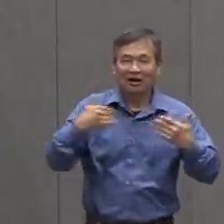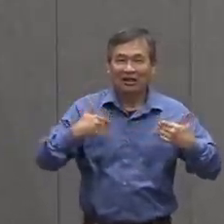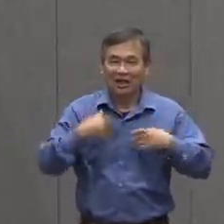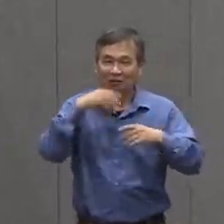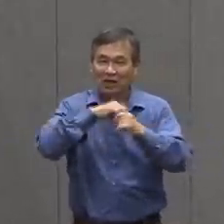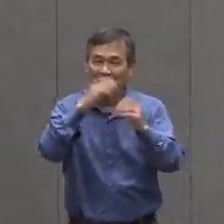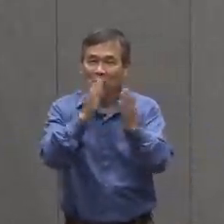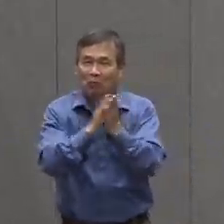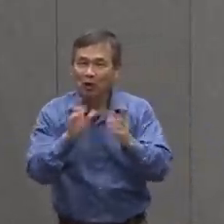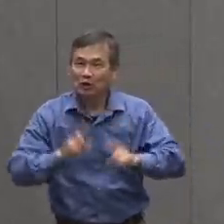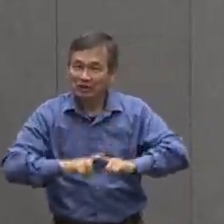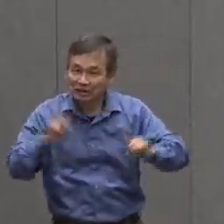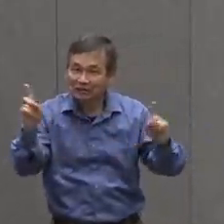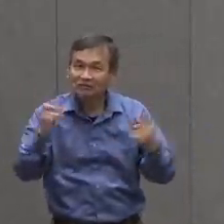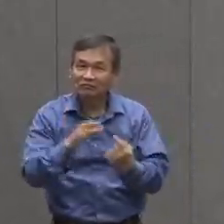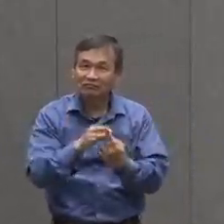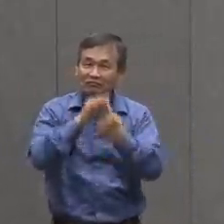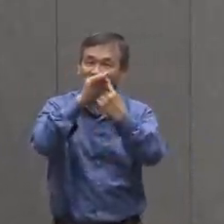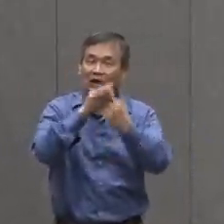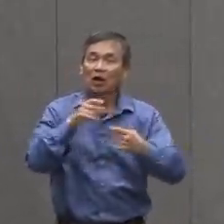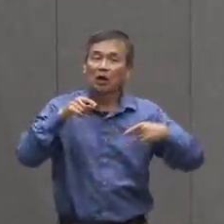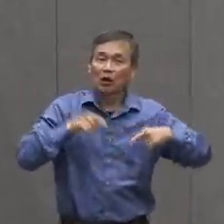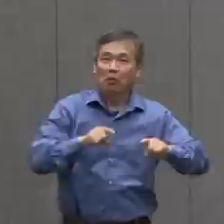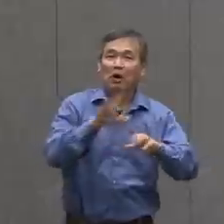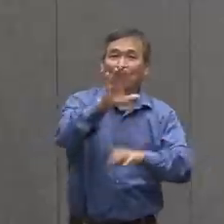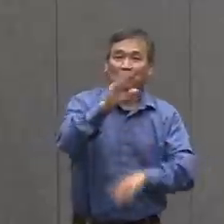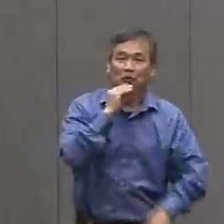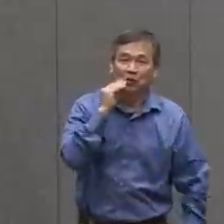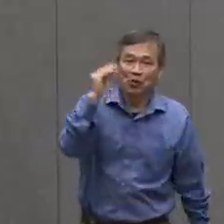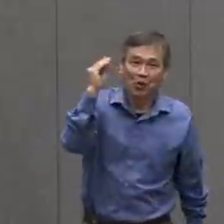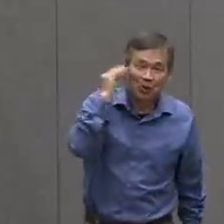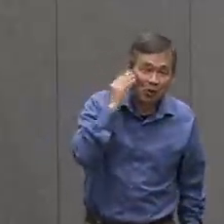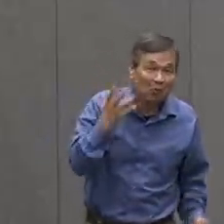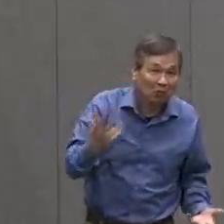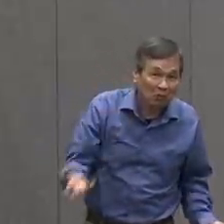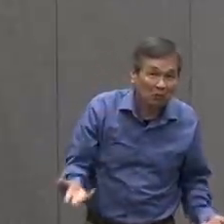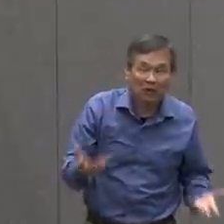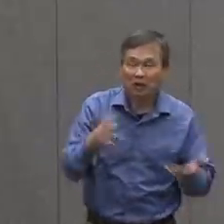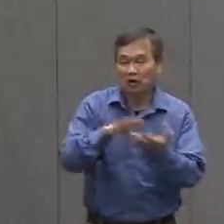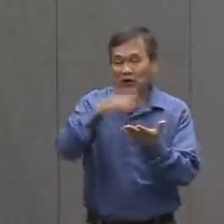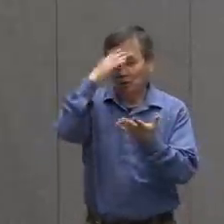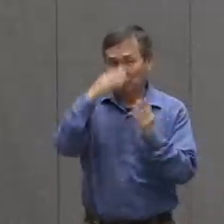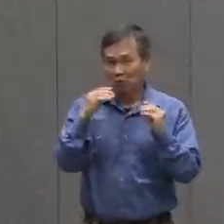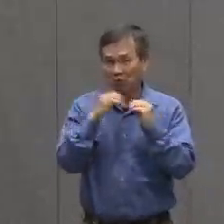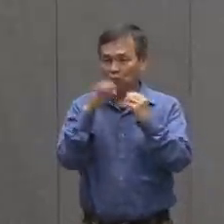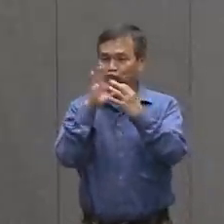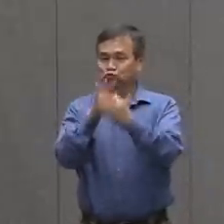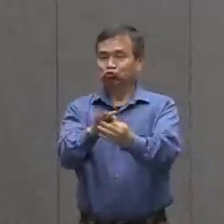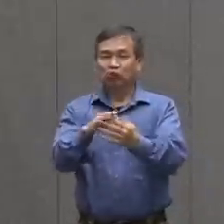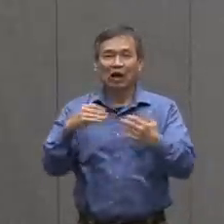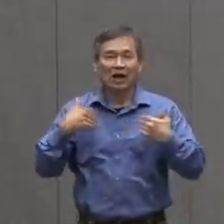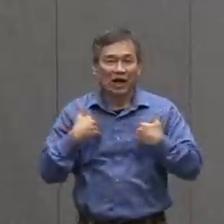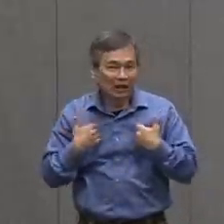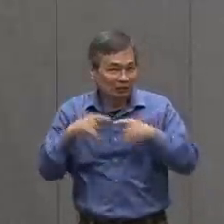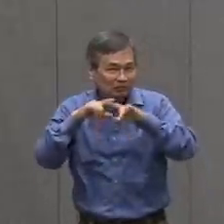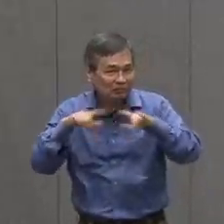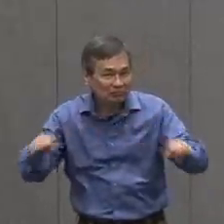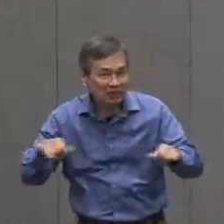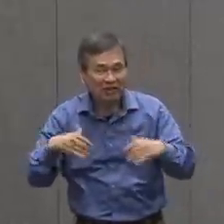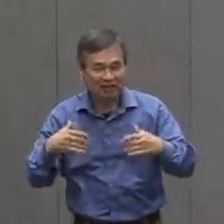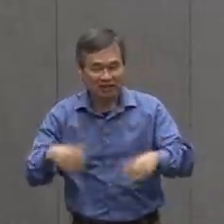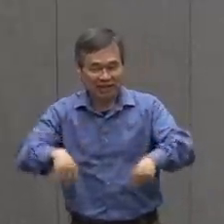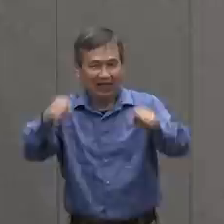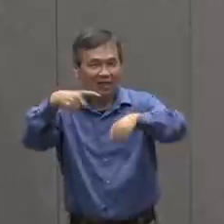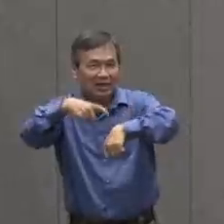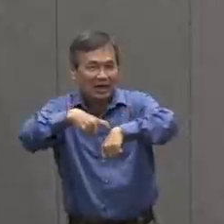and unique. Maybe while you're at home, you want to find out some other things about animals and spend some time